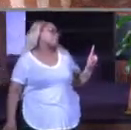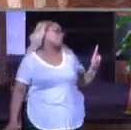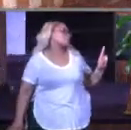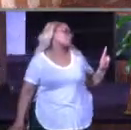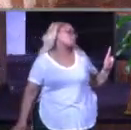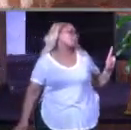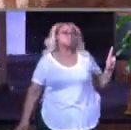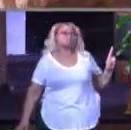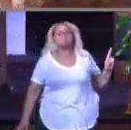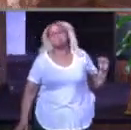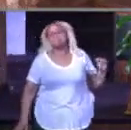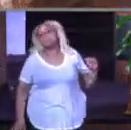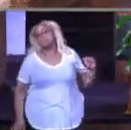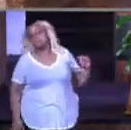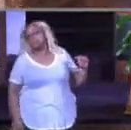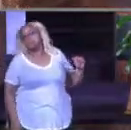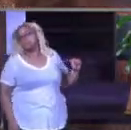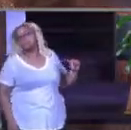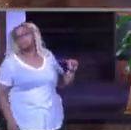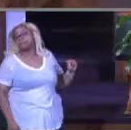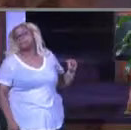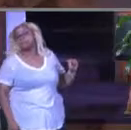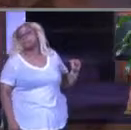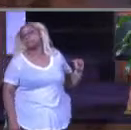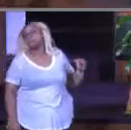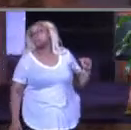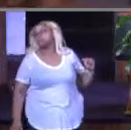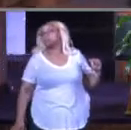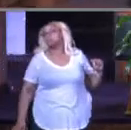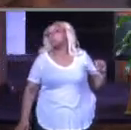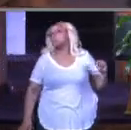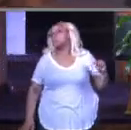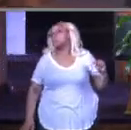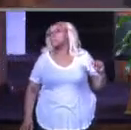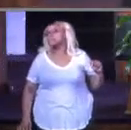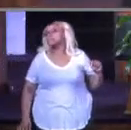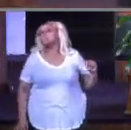better. Hallelujah.